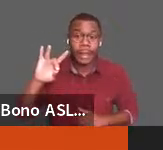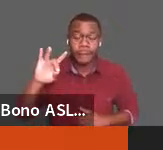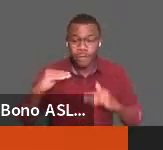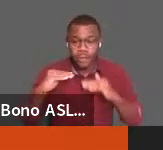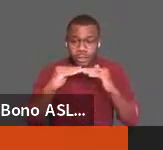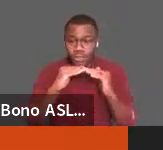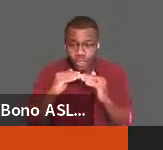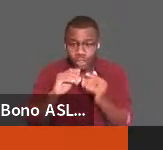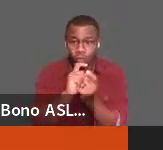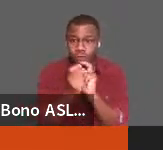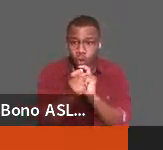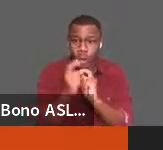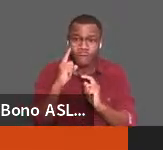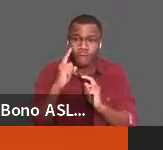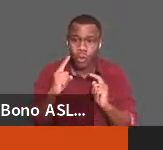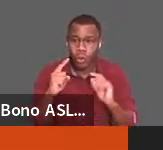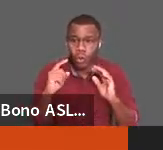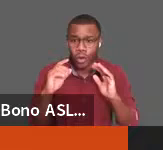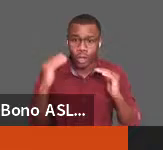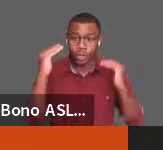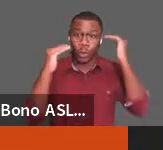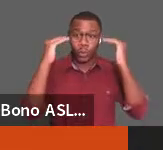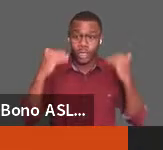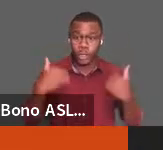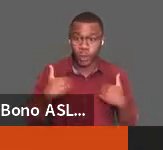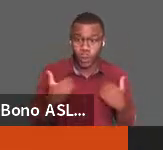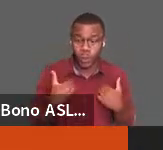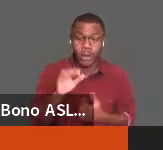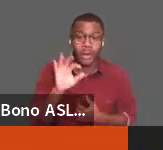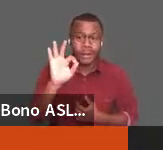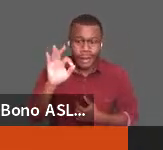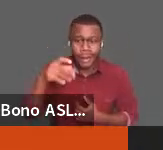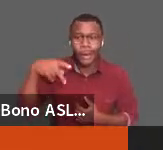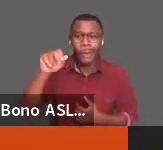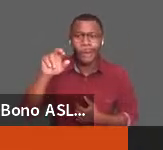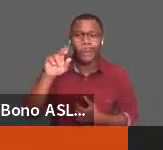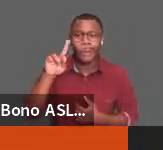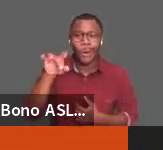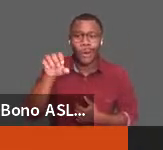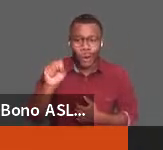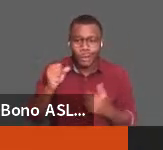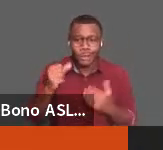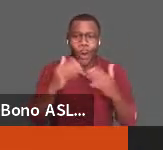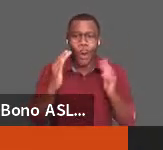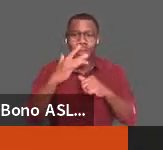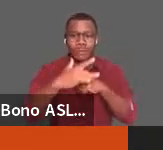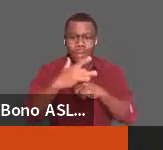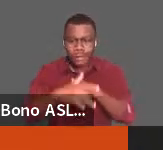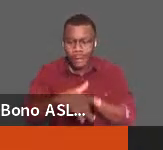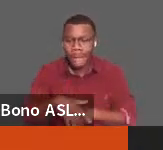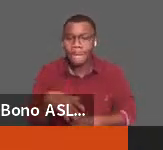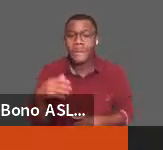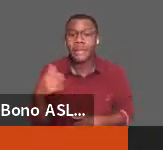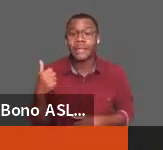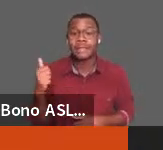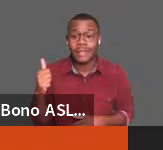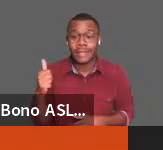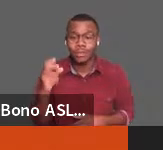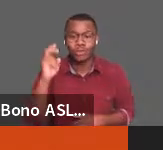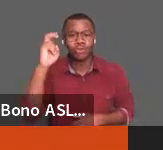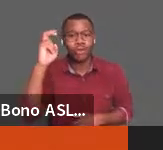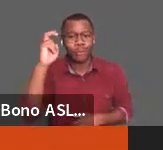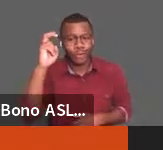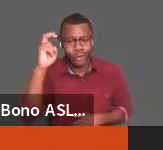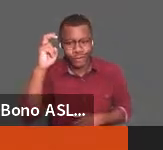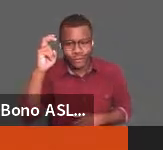reform and adults and youth; 9, parks and open spaces; and 10, transportation and infrastructure. Thank you so